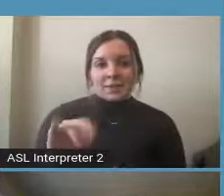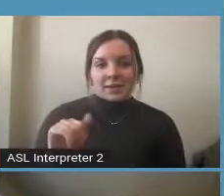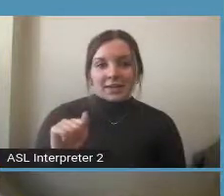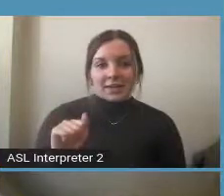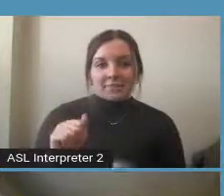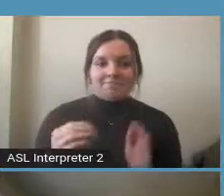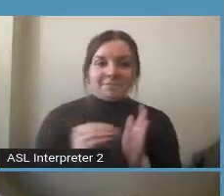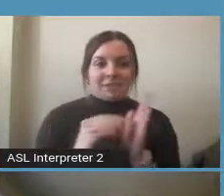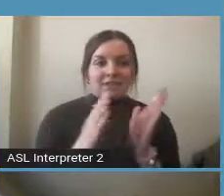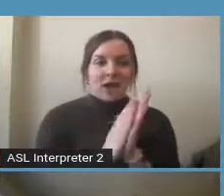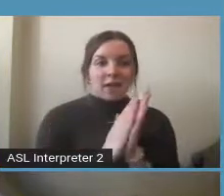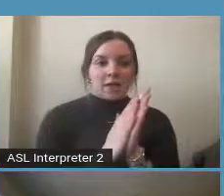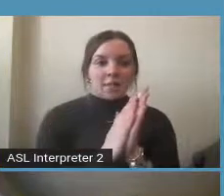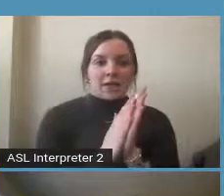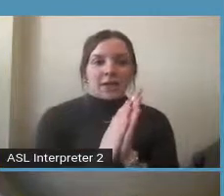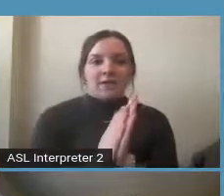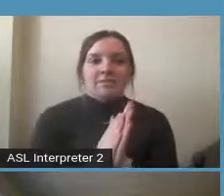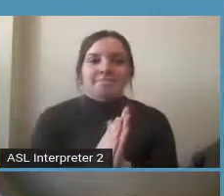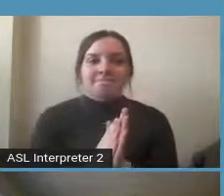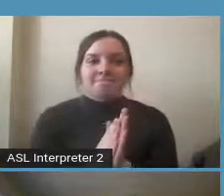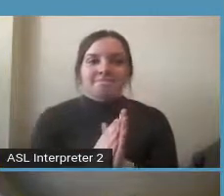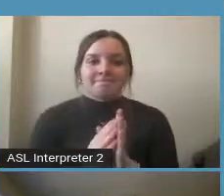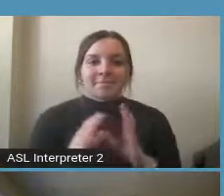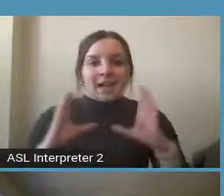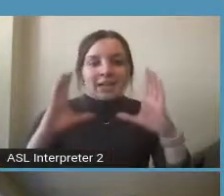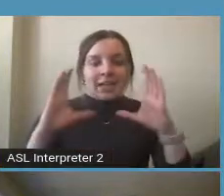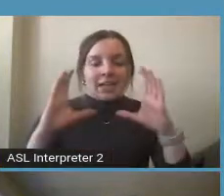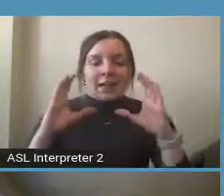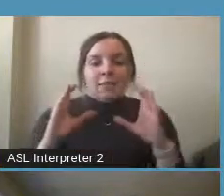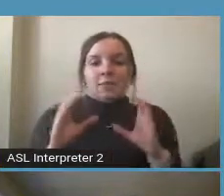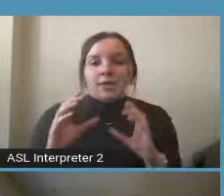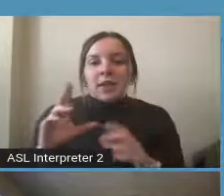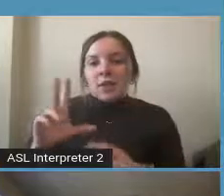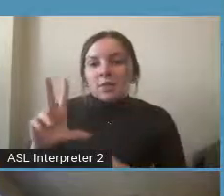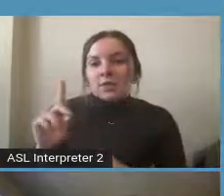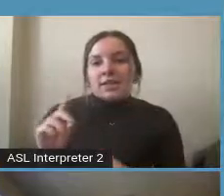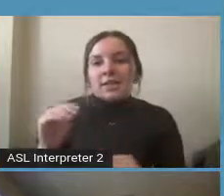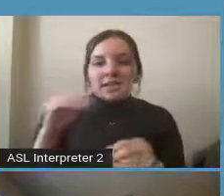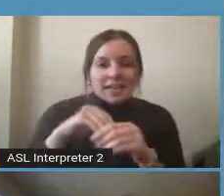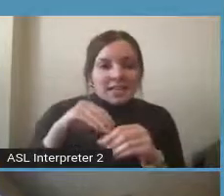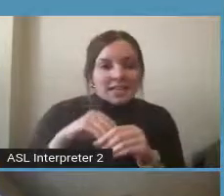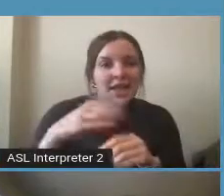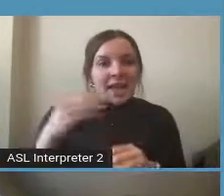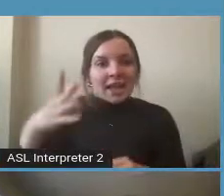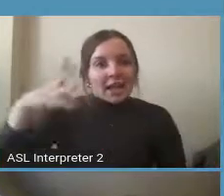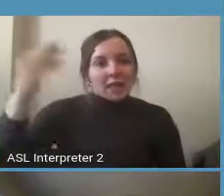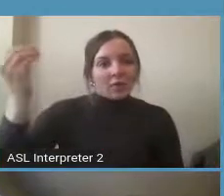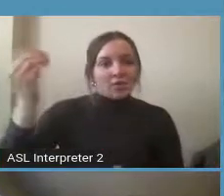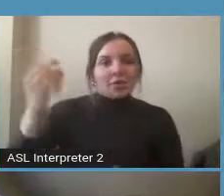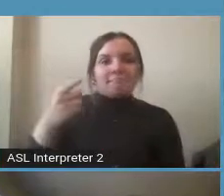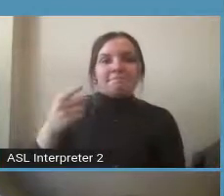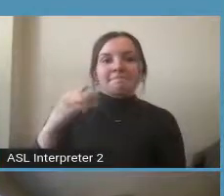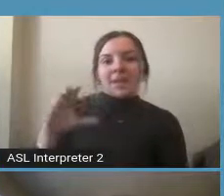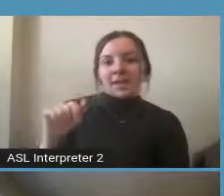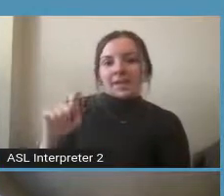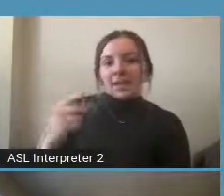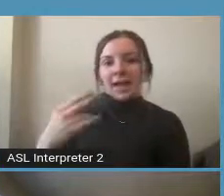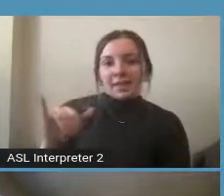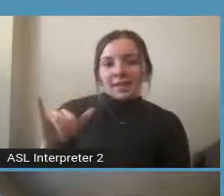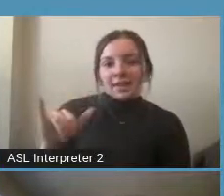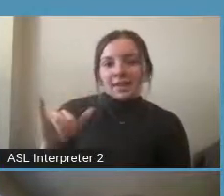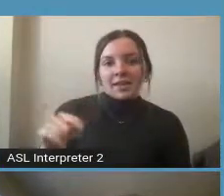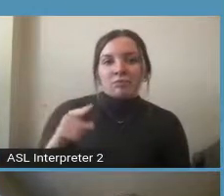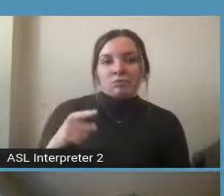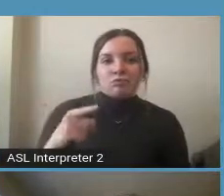documented before, capturing it in 3D, both inside and out. Kathy Lewis is the spacesuit curator at the